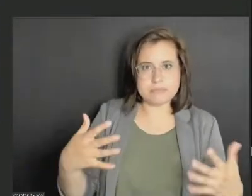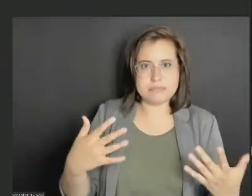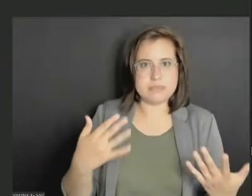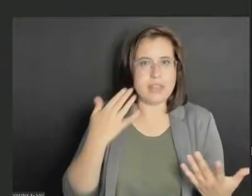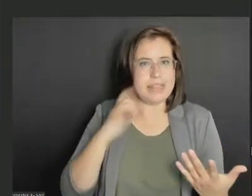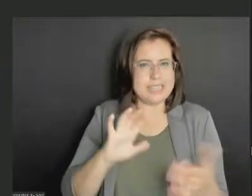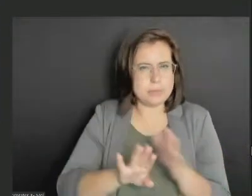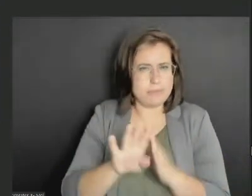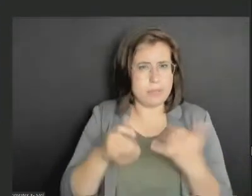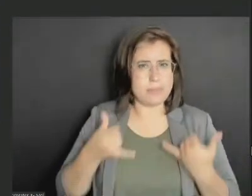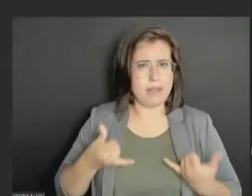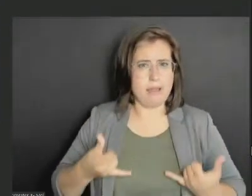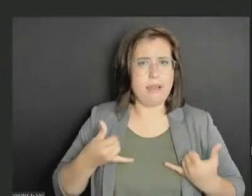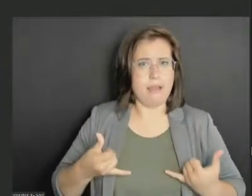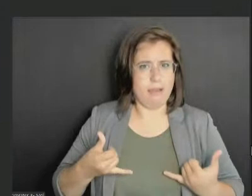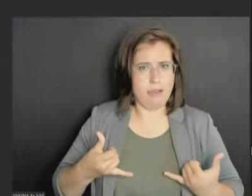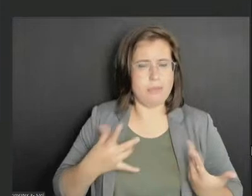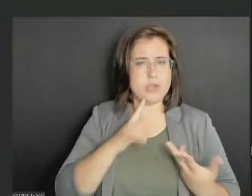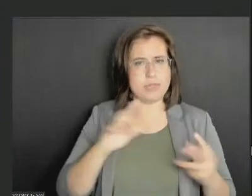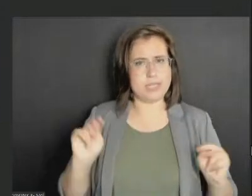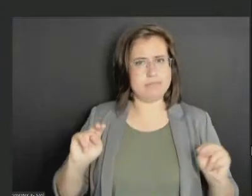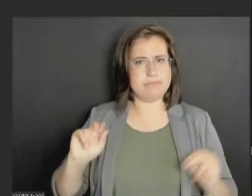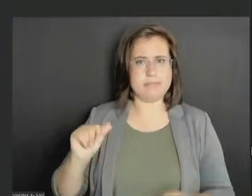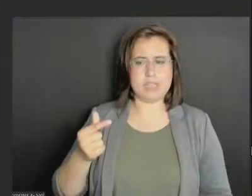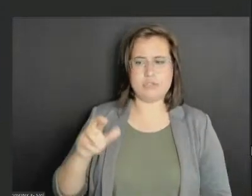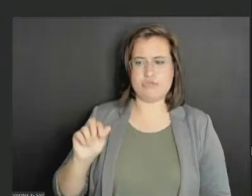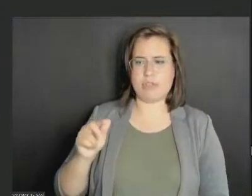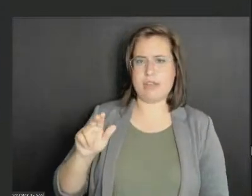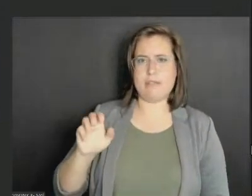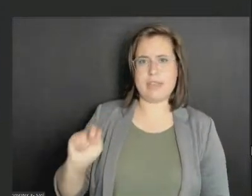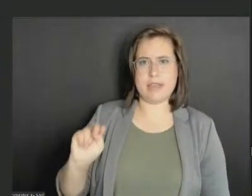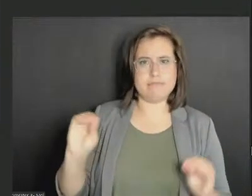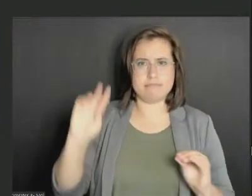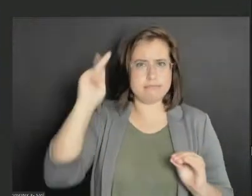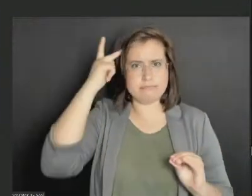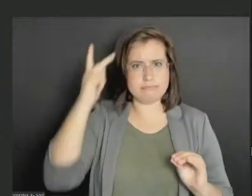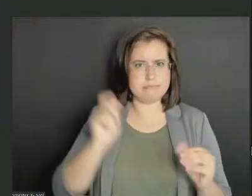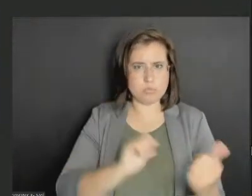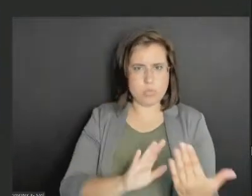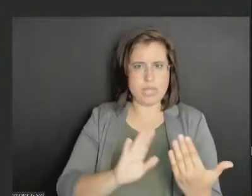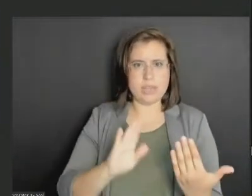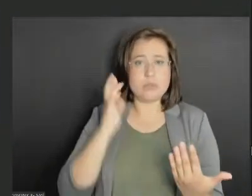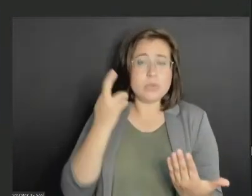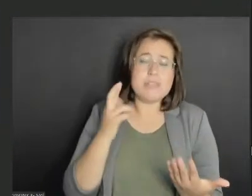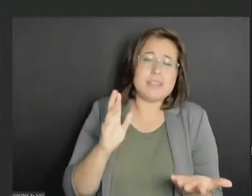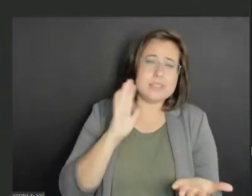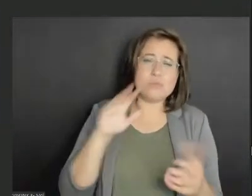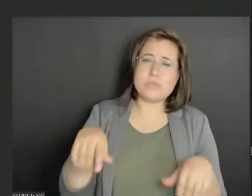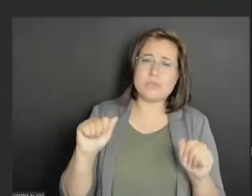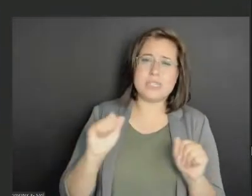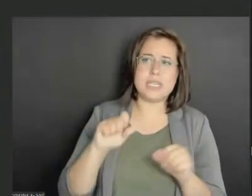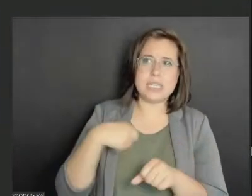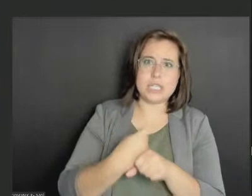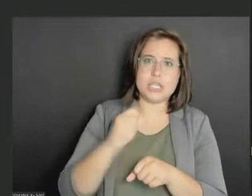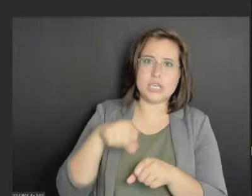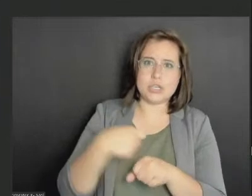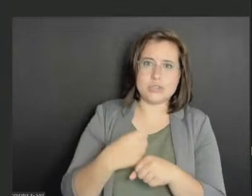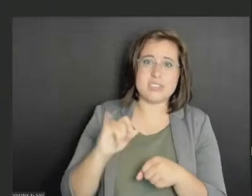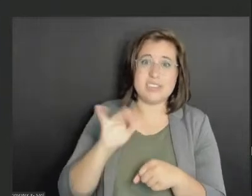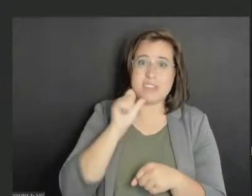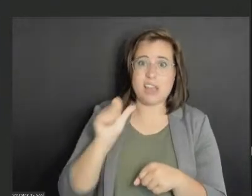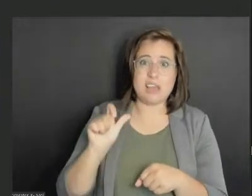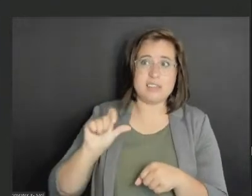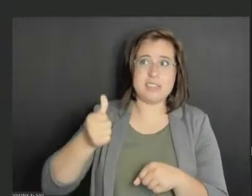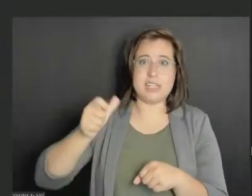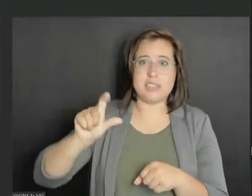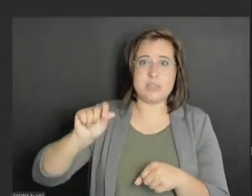in an agrarian way, realizing that it's going to take years, if not decades, for that group to gain